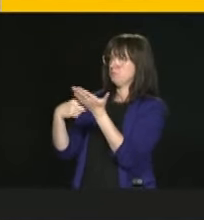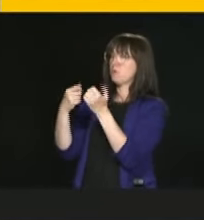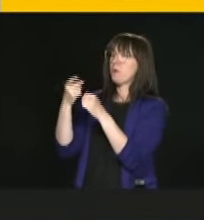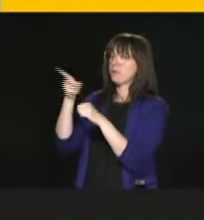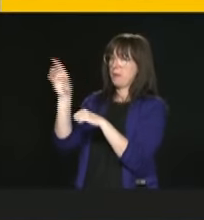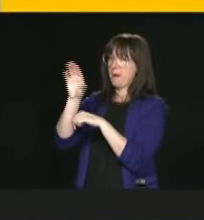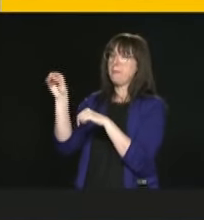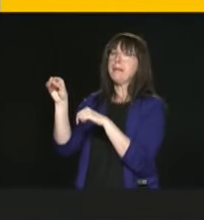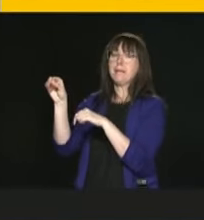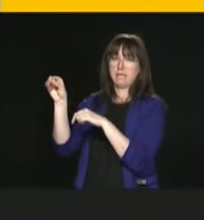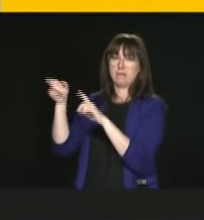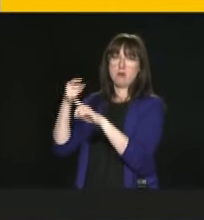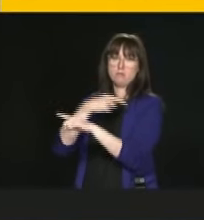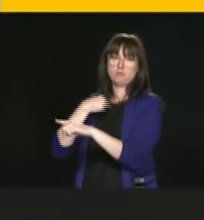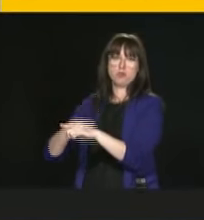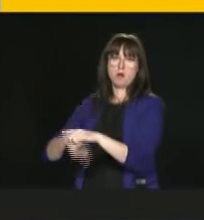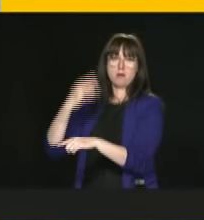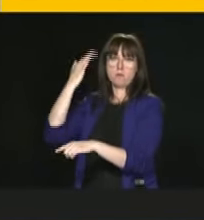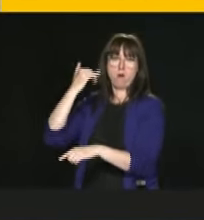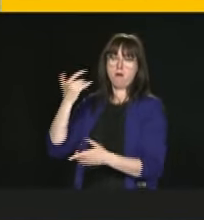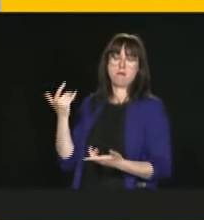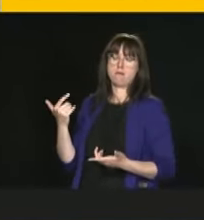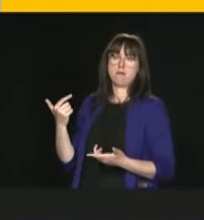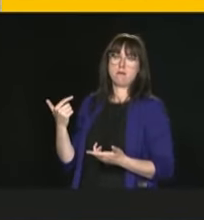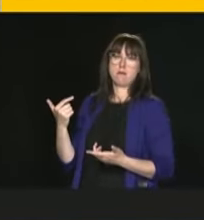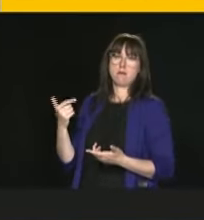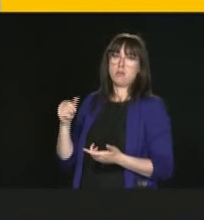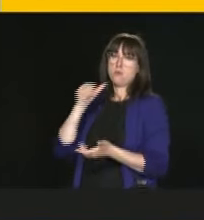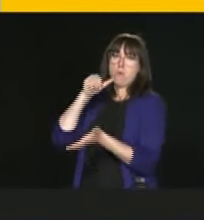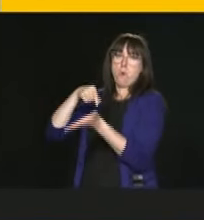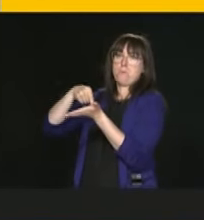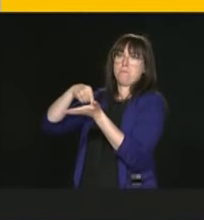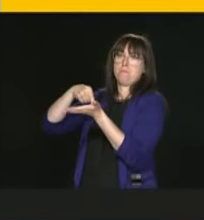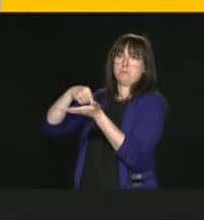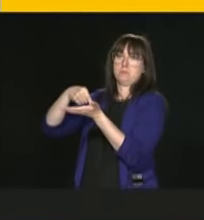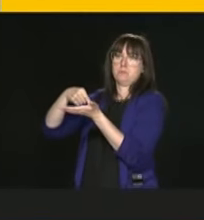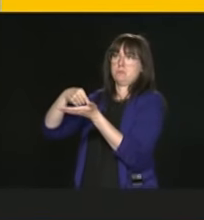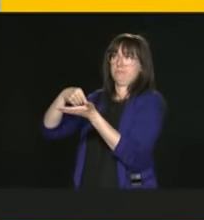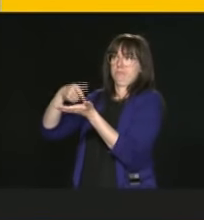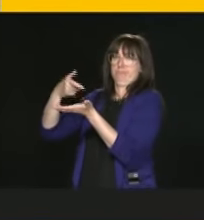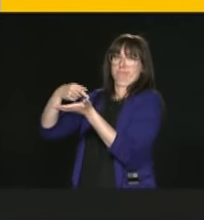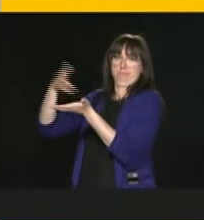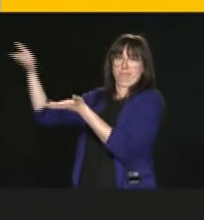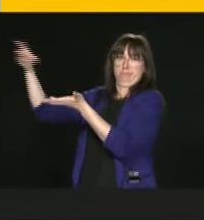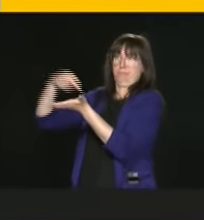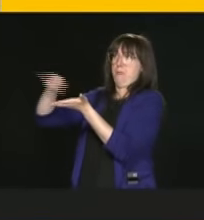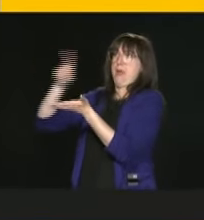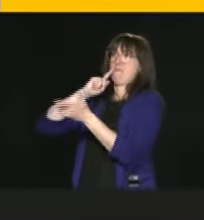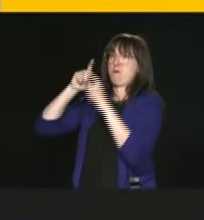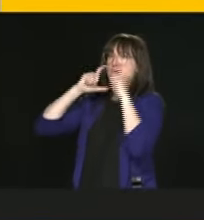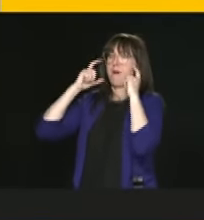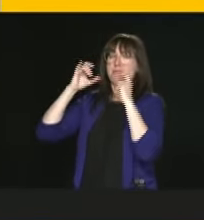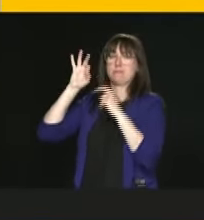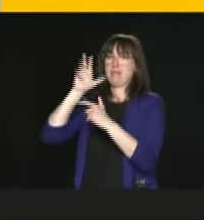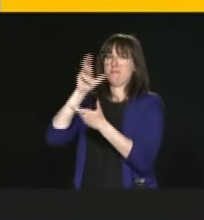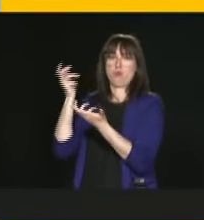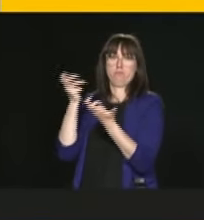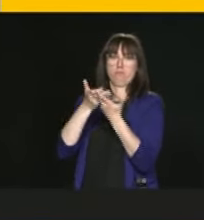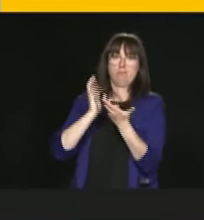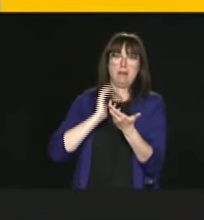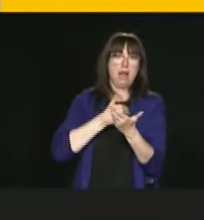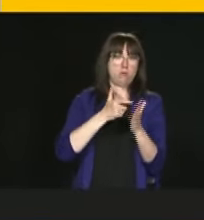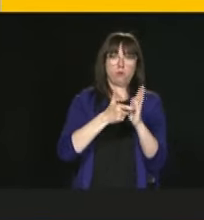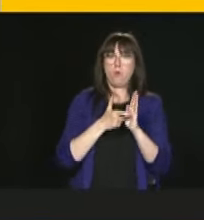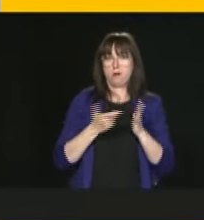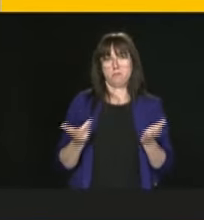because we will not be burdened with masks that do not fit our stringent requirements. There are discussions